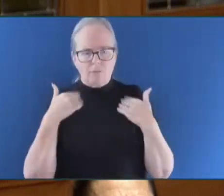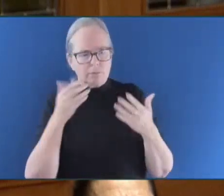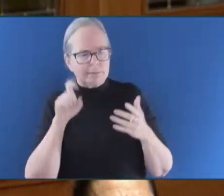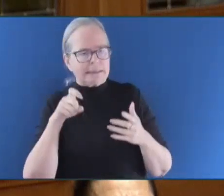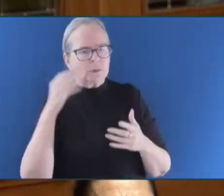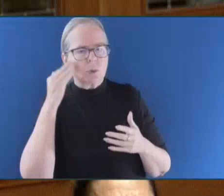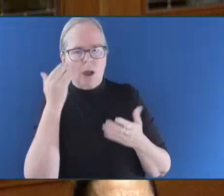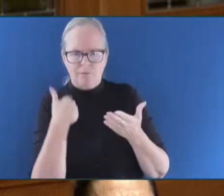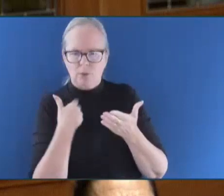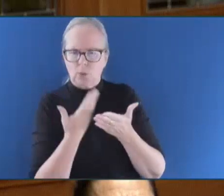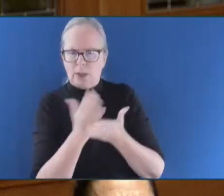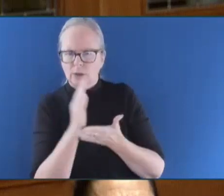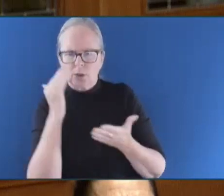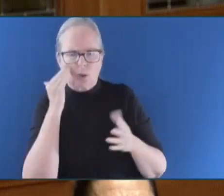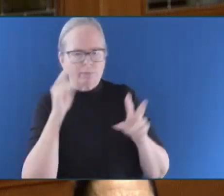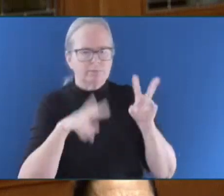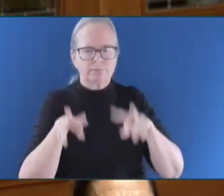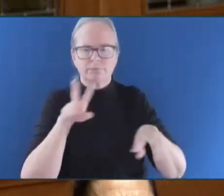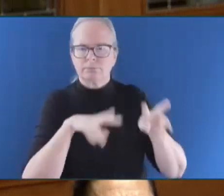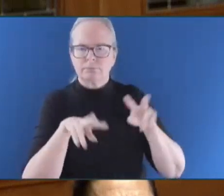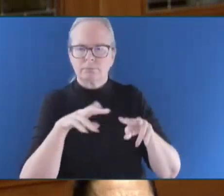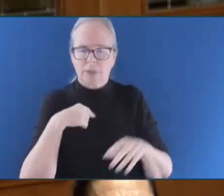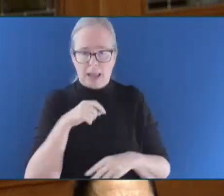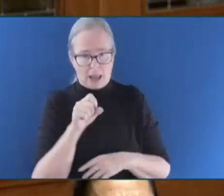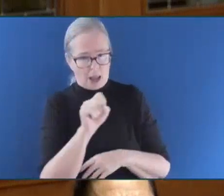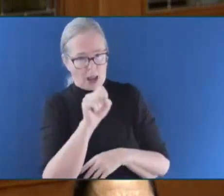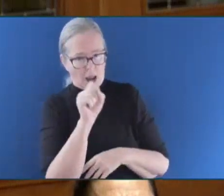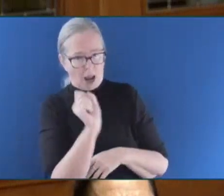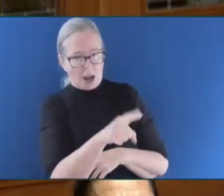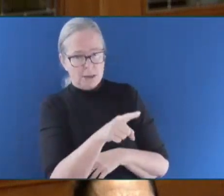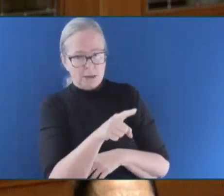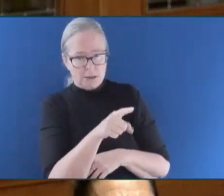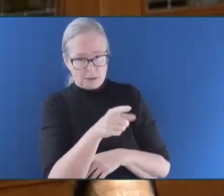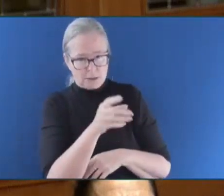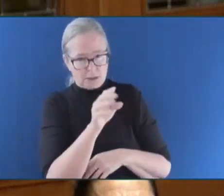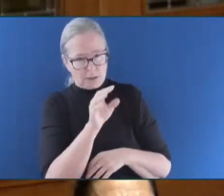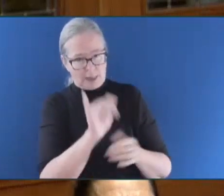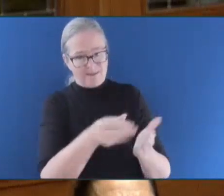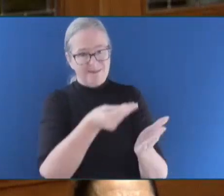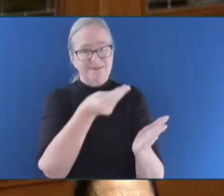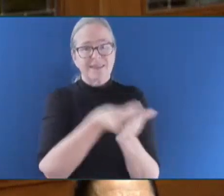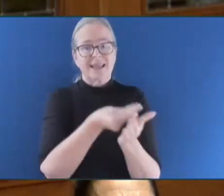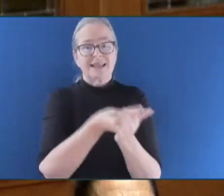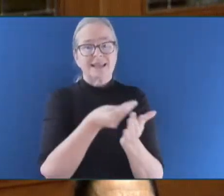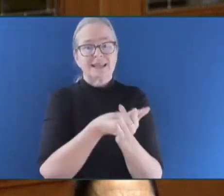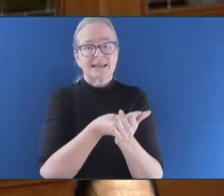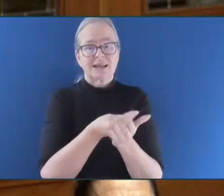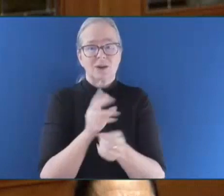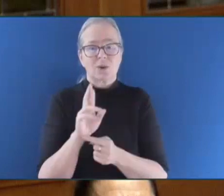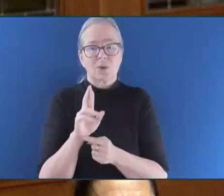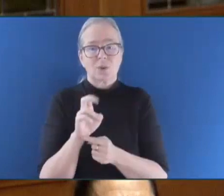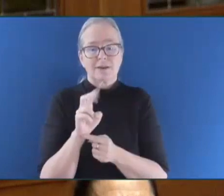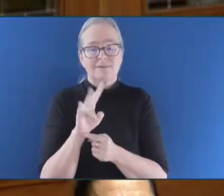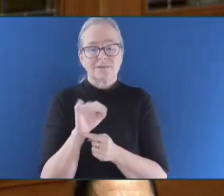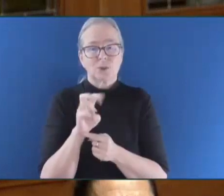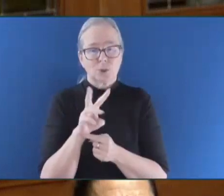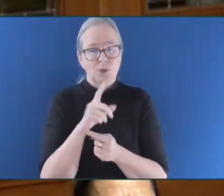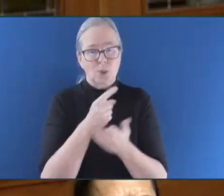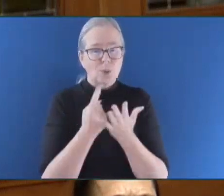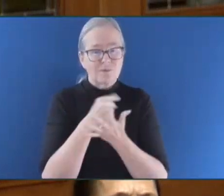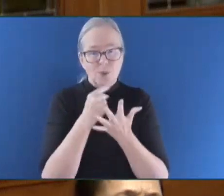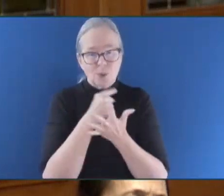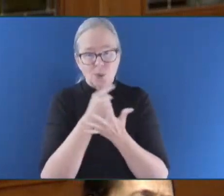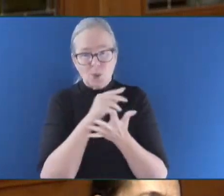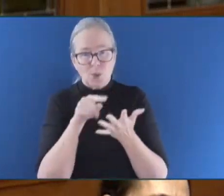of Post-Secondary Education, the funding review will provide invaluable, essential information and data. When will